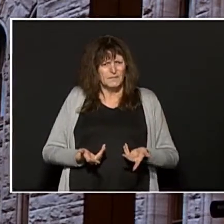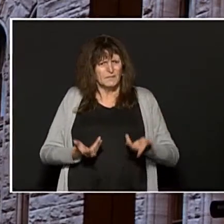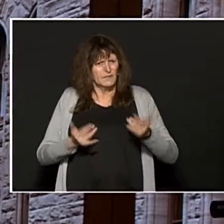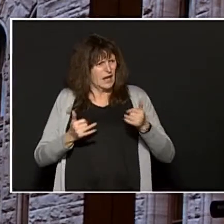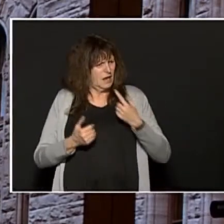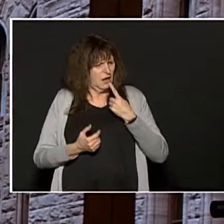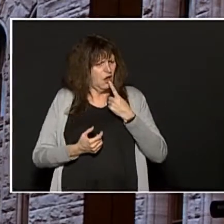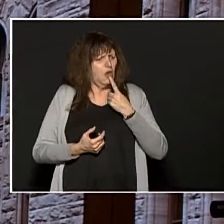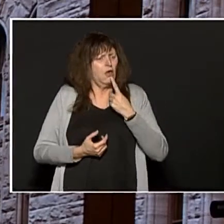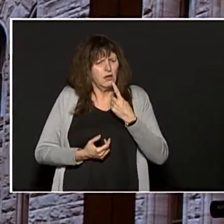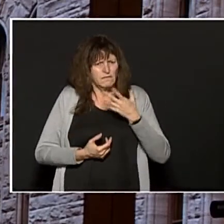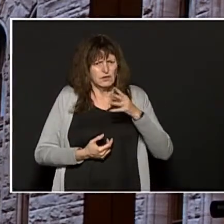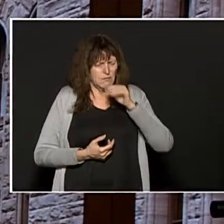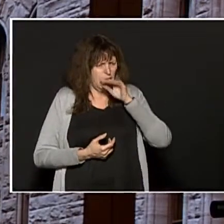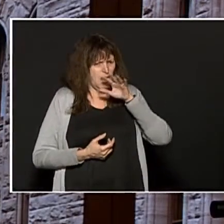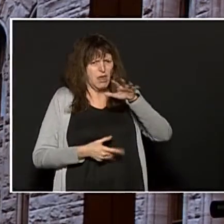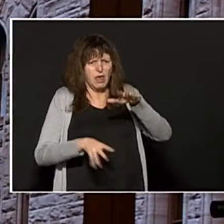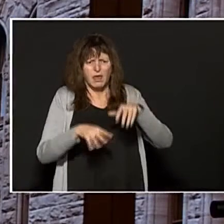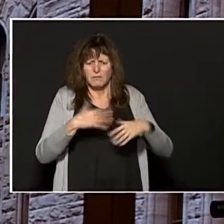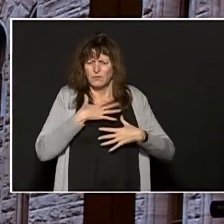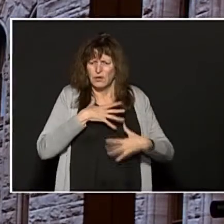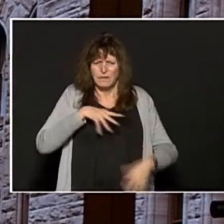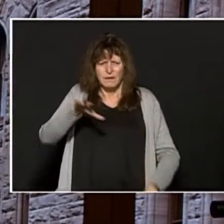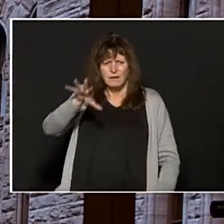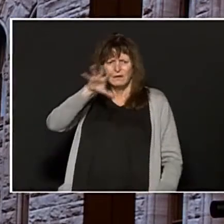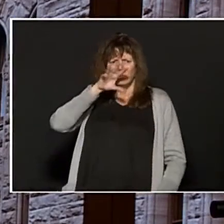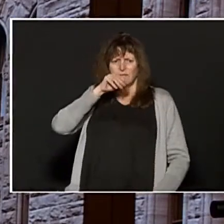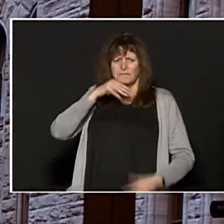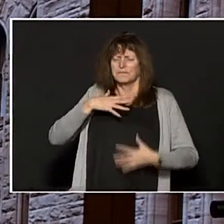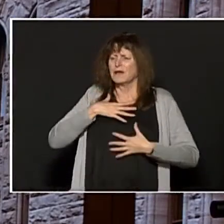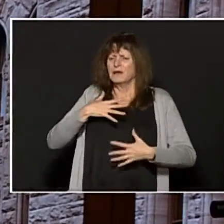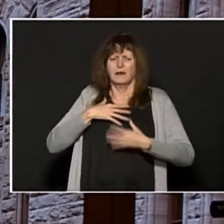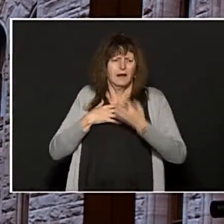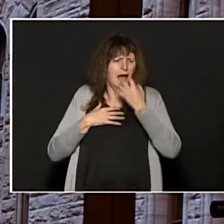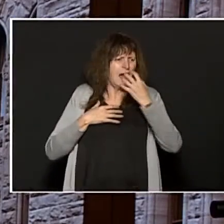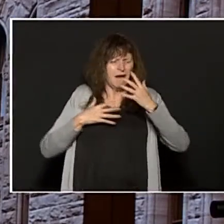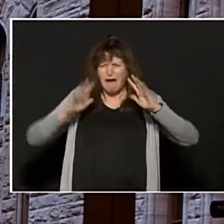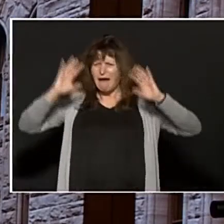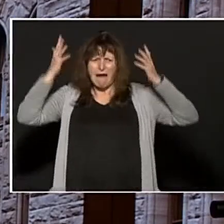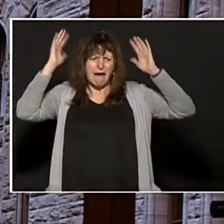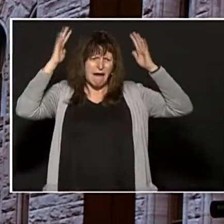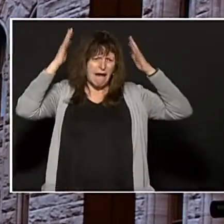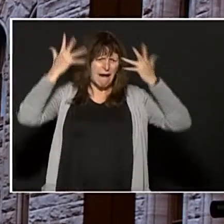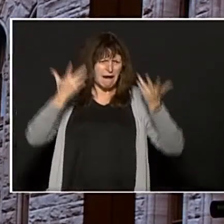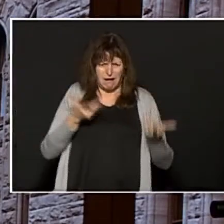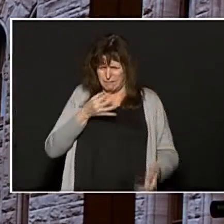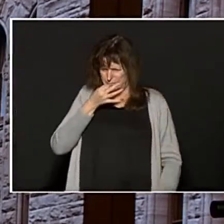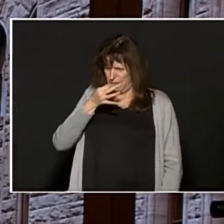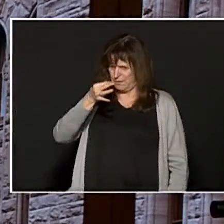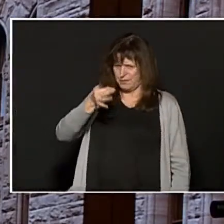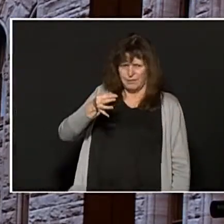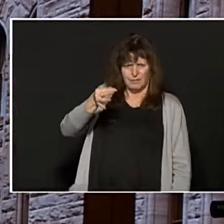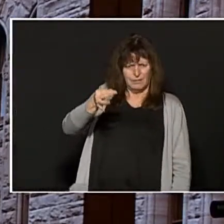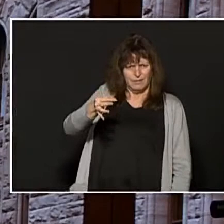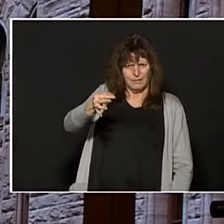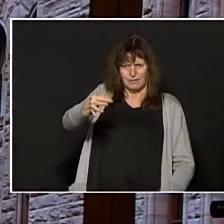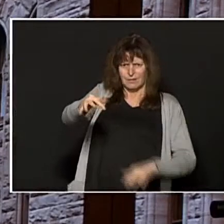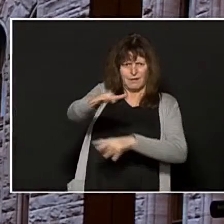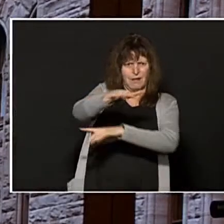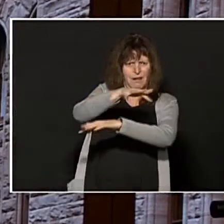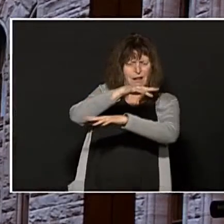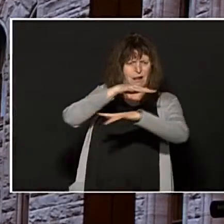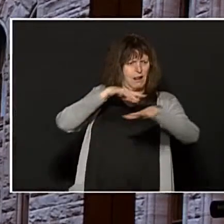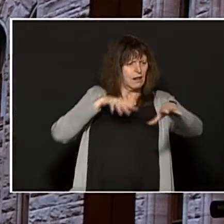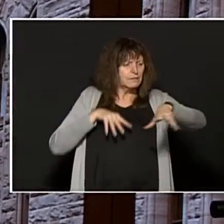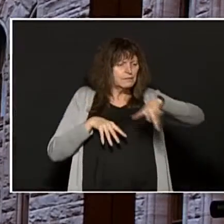with heavy physical exertion, yelling, cheering, whatever you're doing, or engaging in conversation at